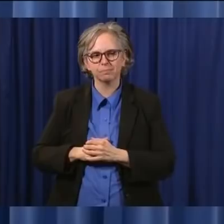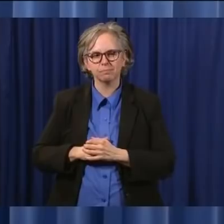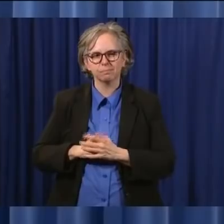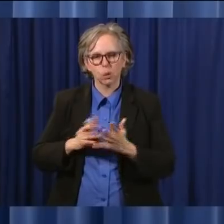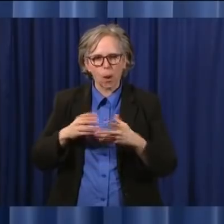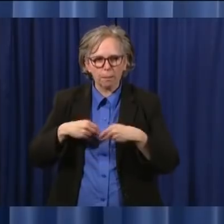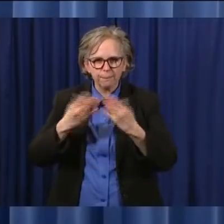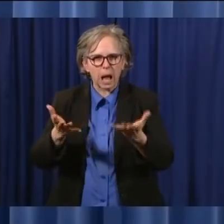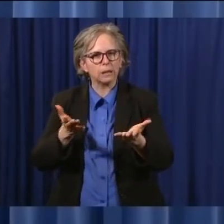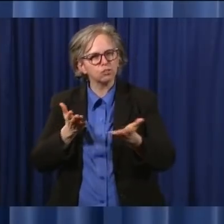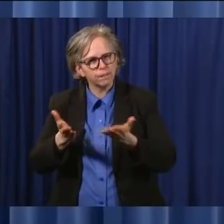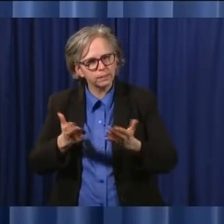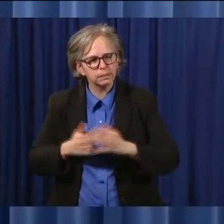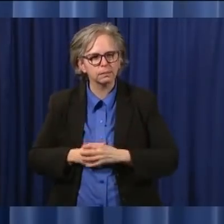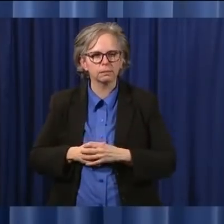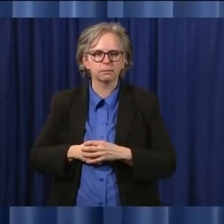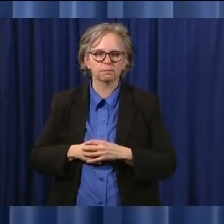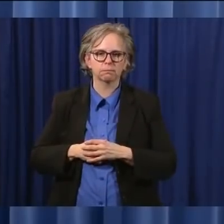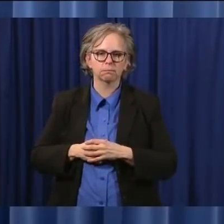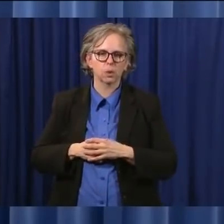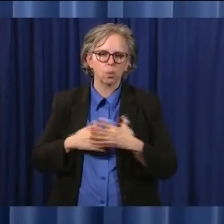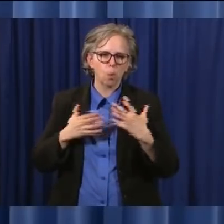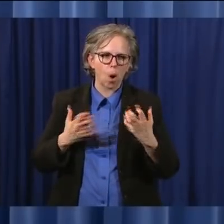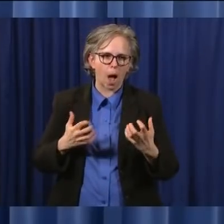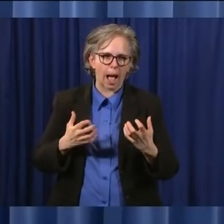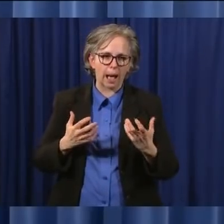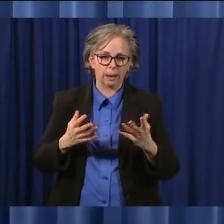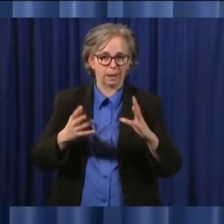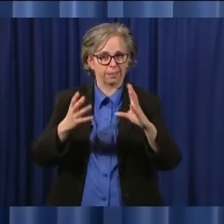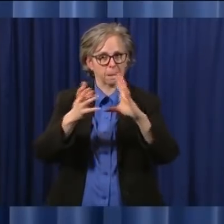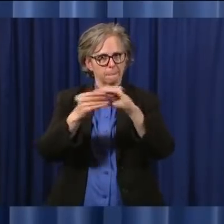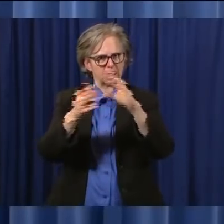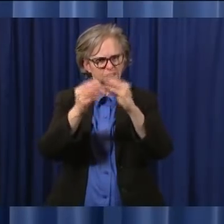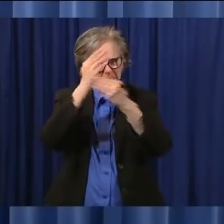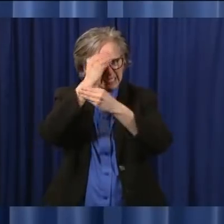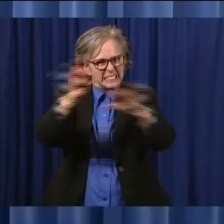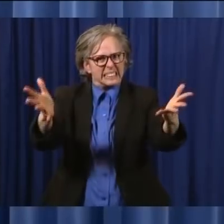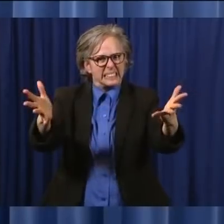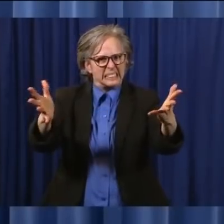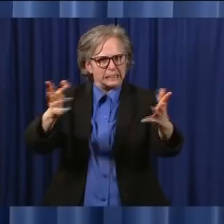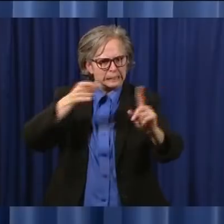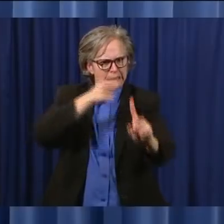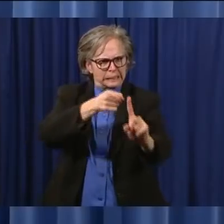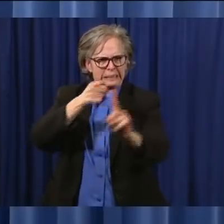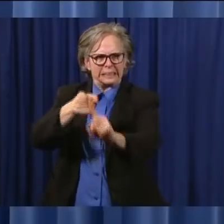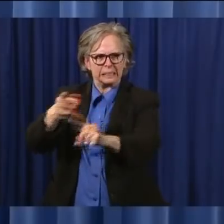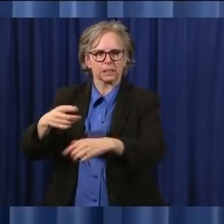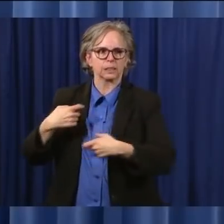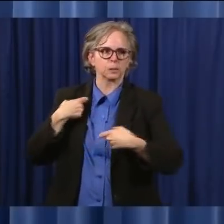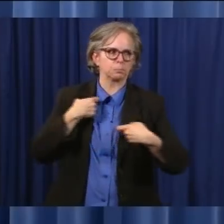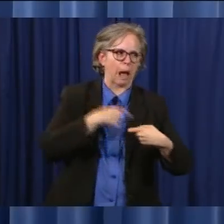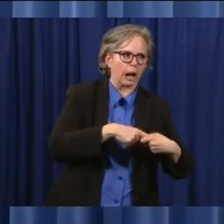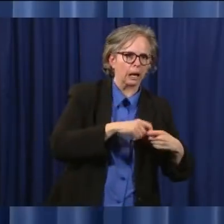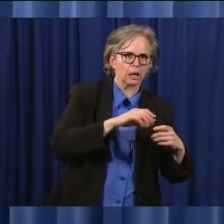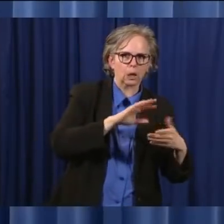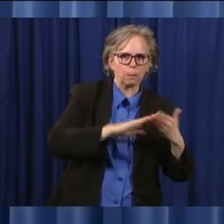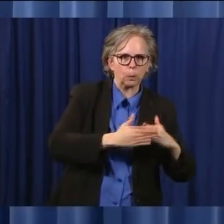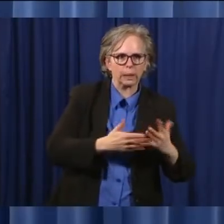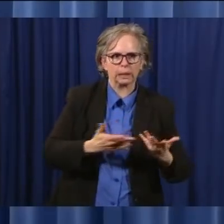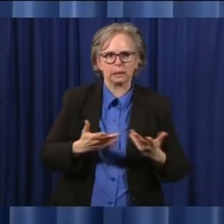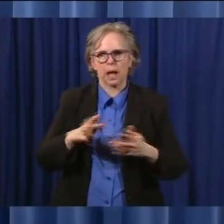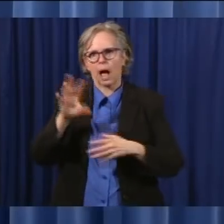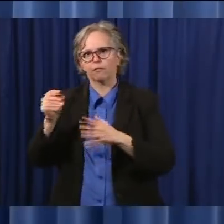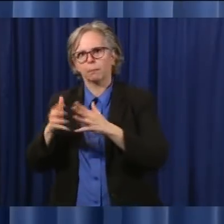there. We want to make sure that the message is getting to the Hispanic community. We want to make, as well as the African